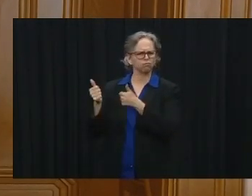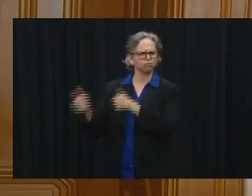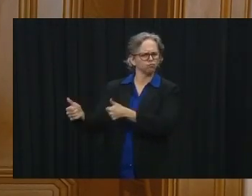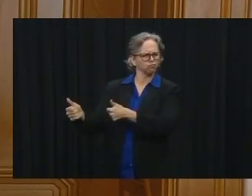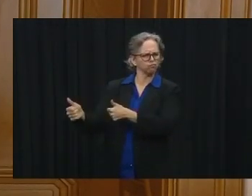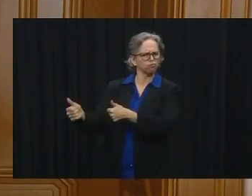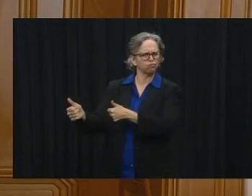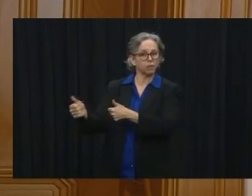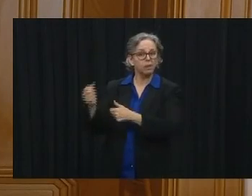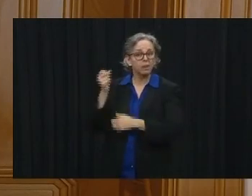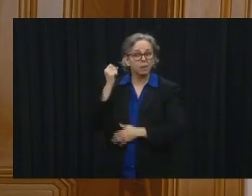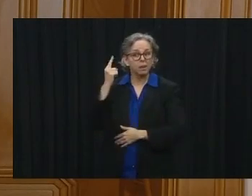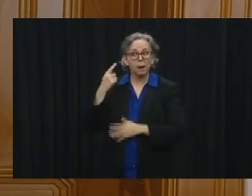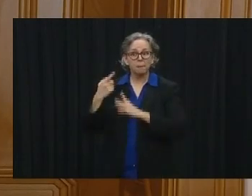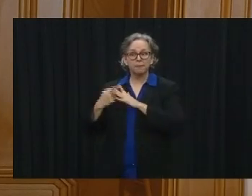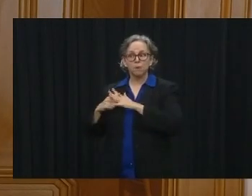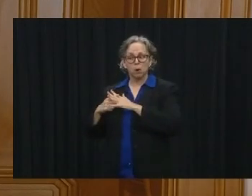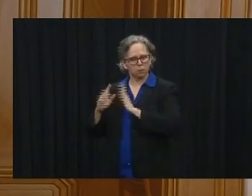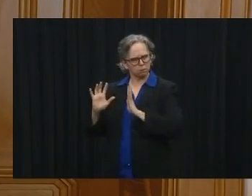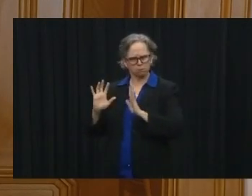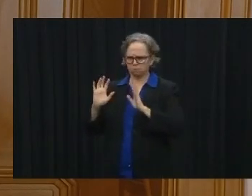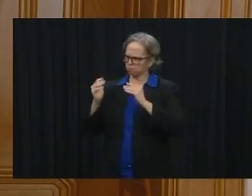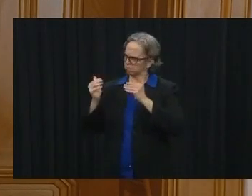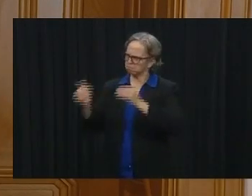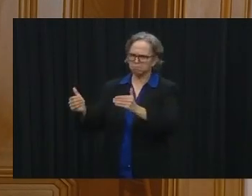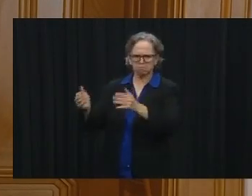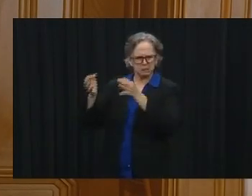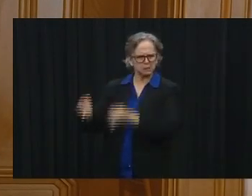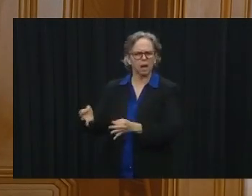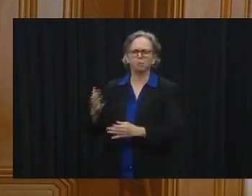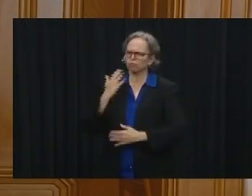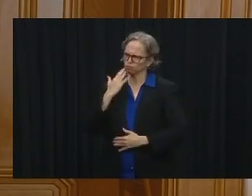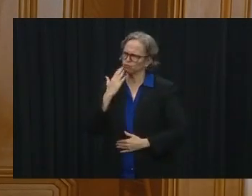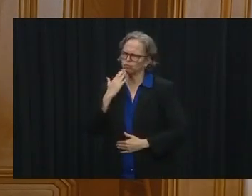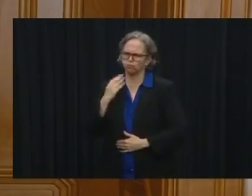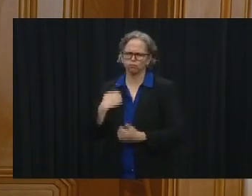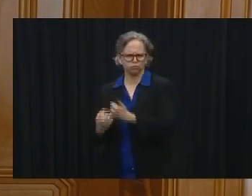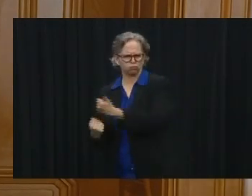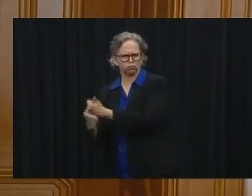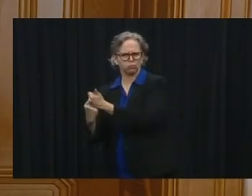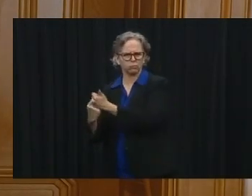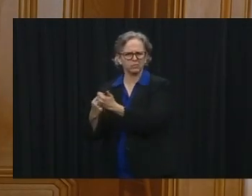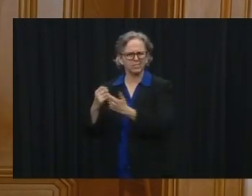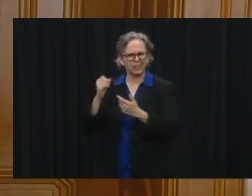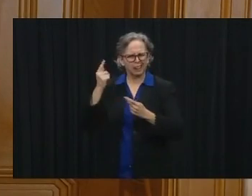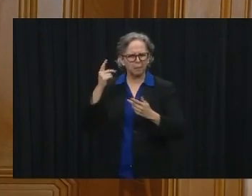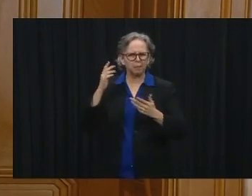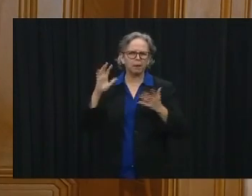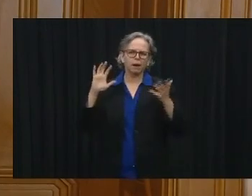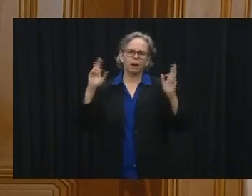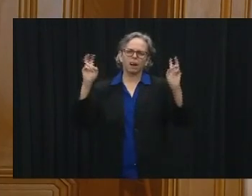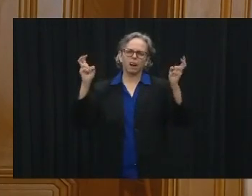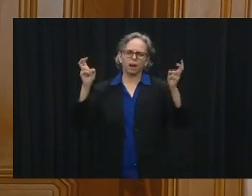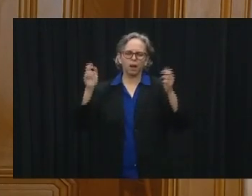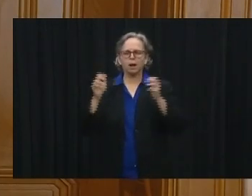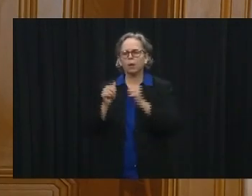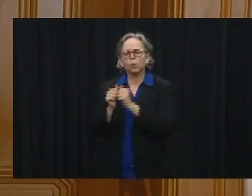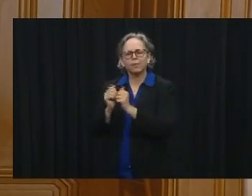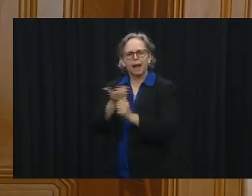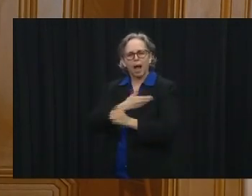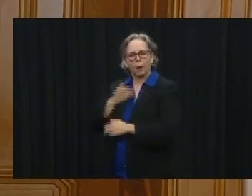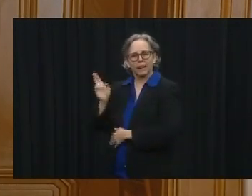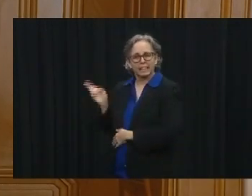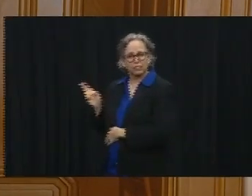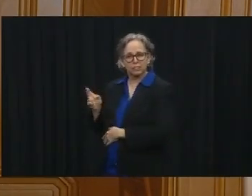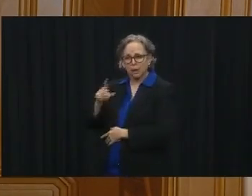season was pushed back. Again, a little historical analogy or historical reference. 102 years ago,